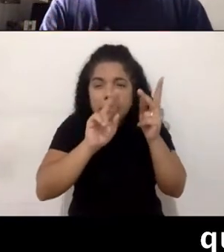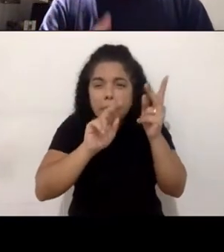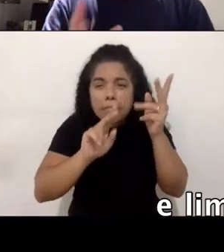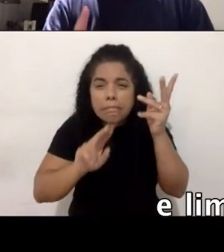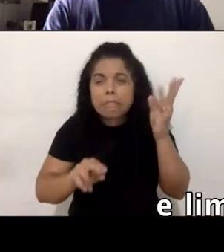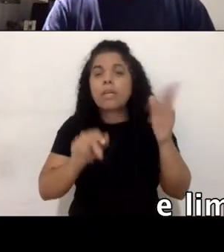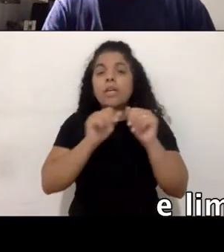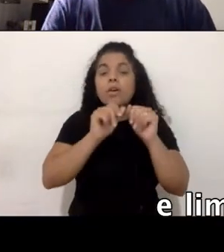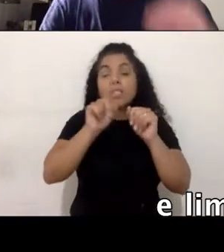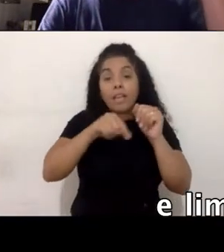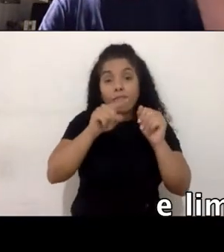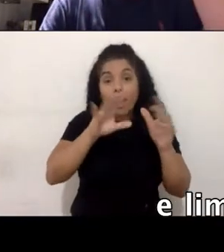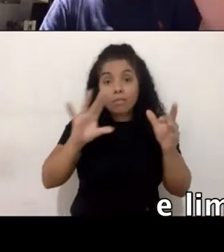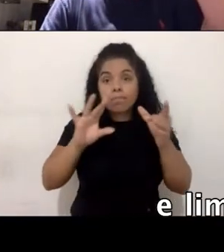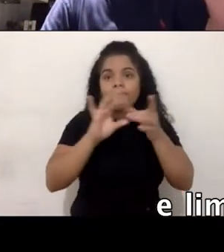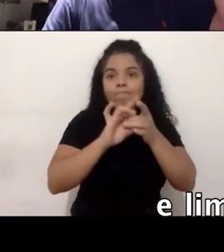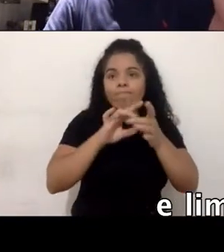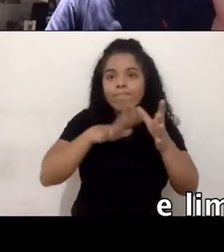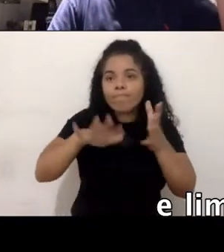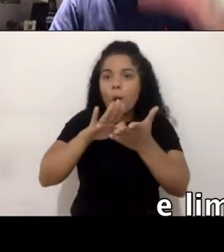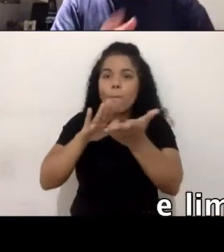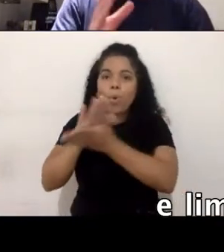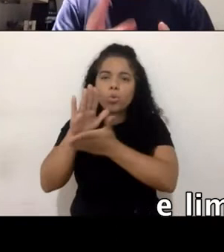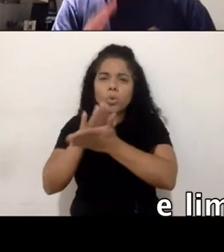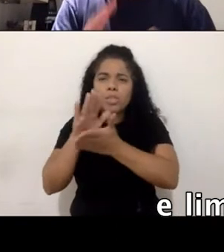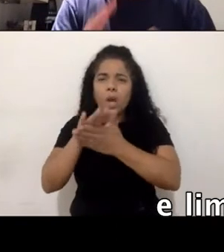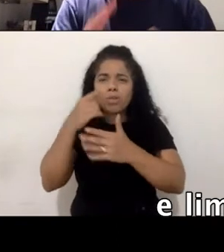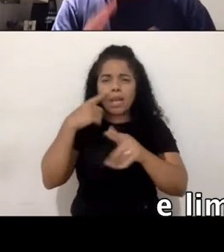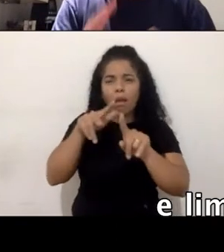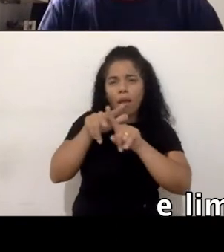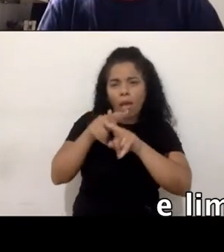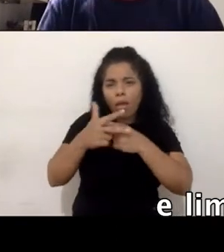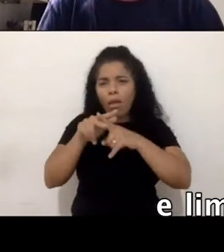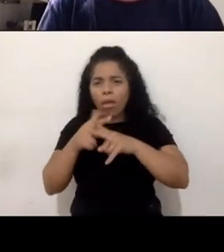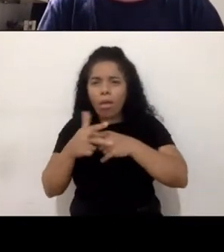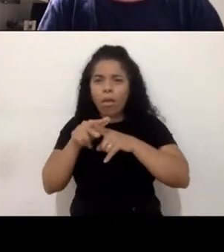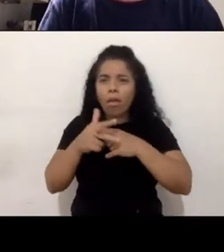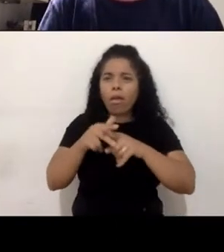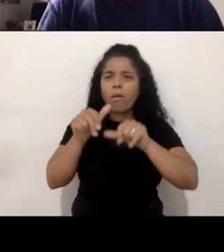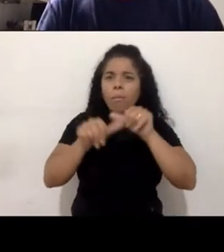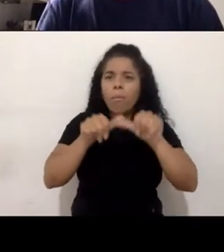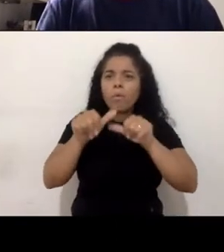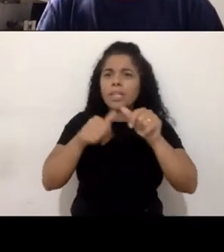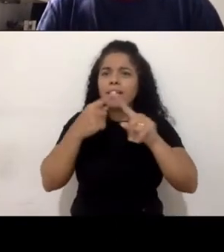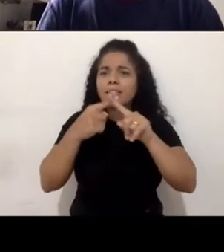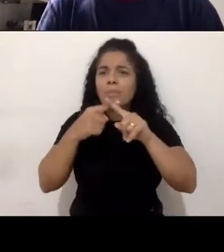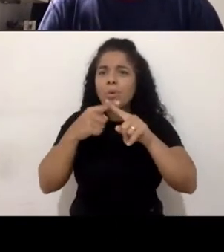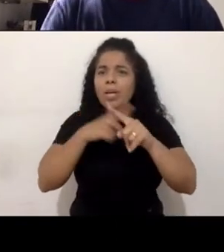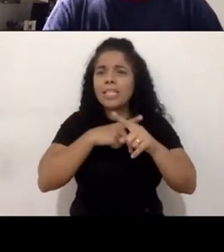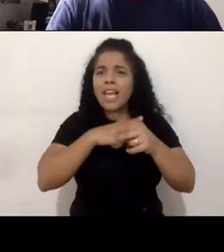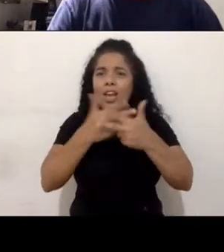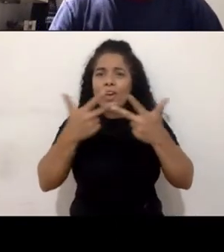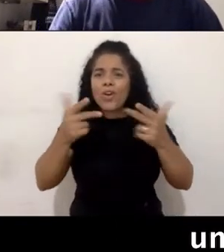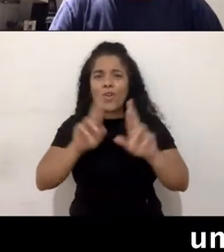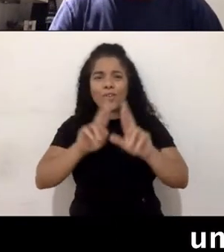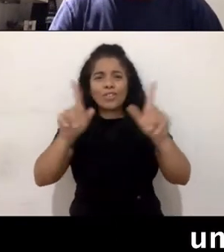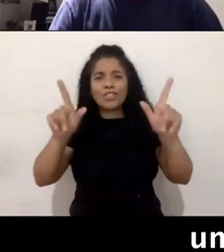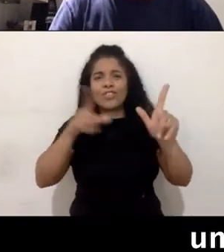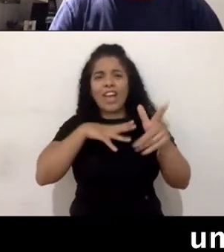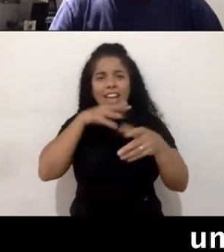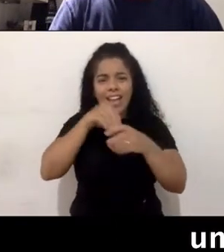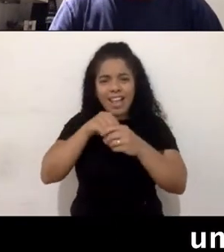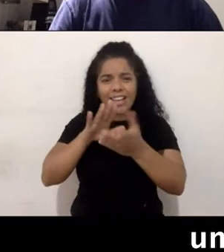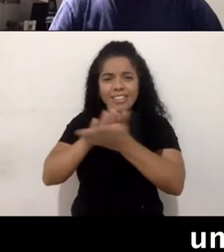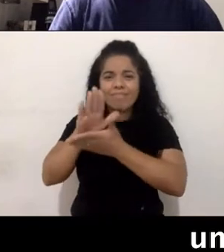and tweaks and clean it up because production has some different things in there than staging does, and you don't want to make a mistake with that. So because